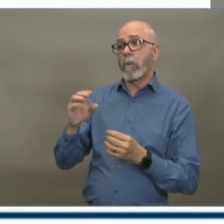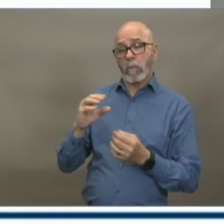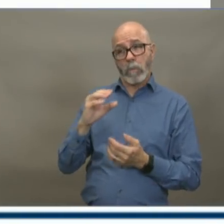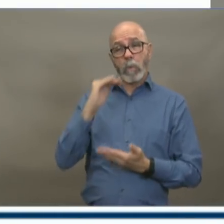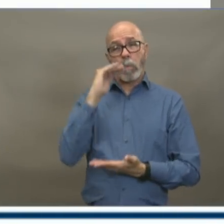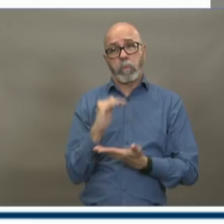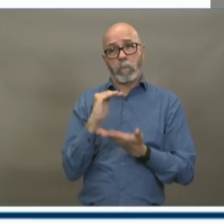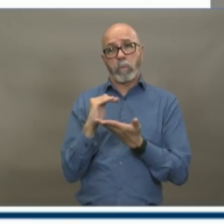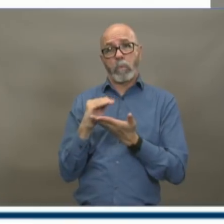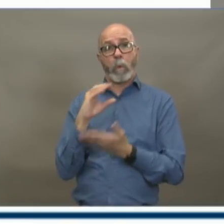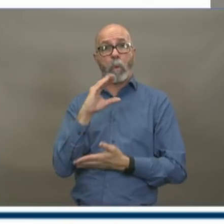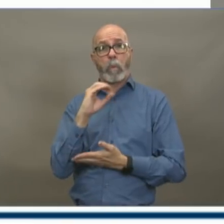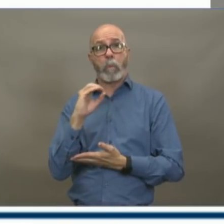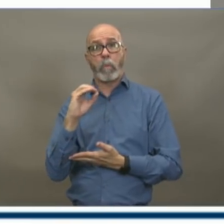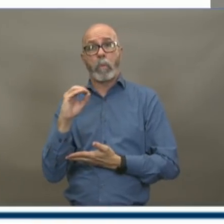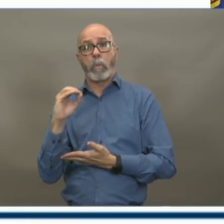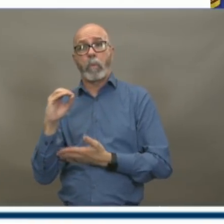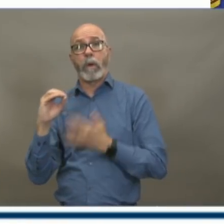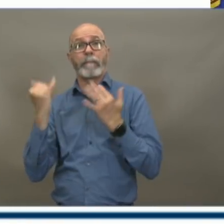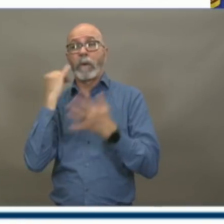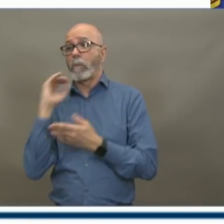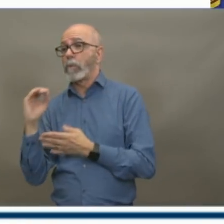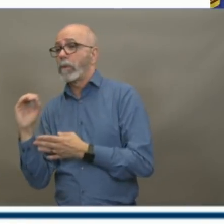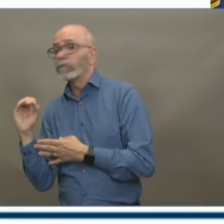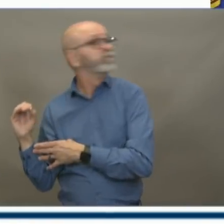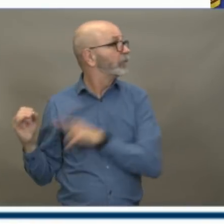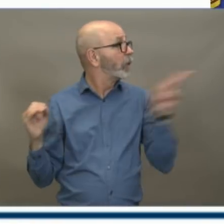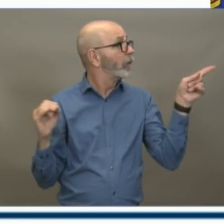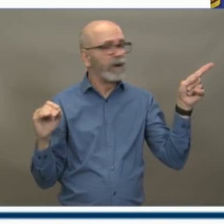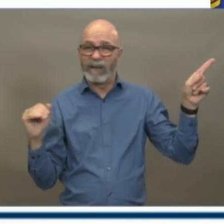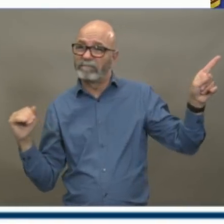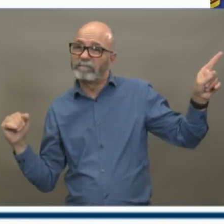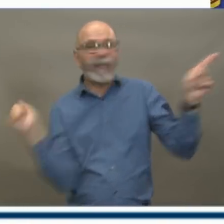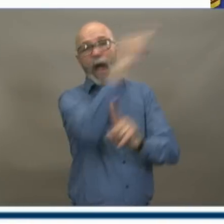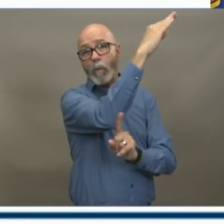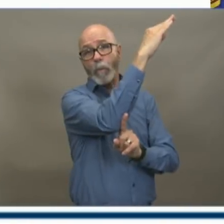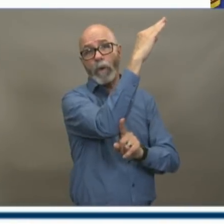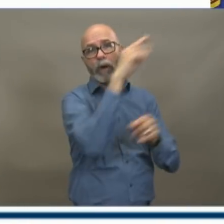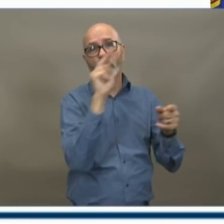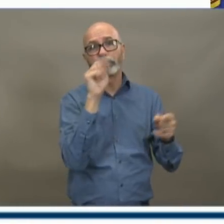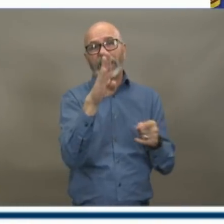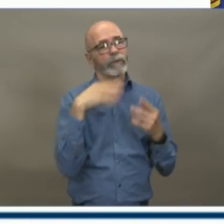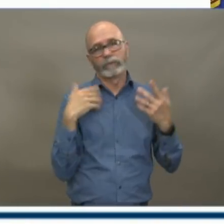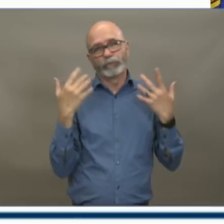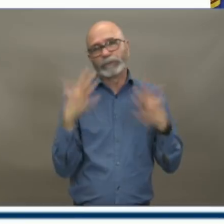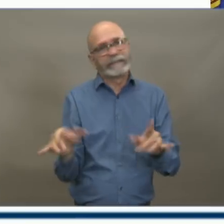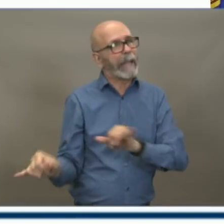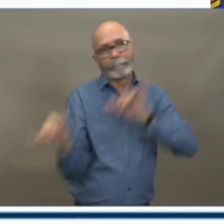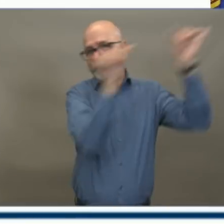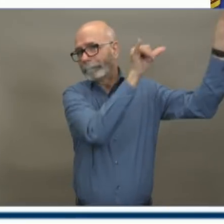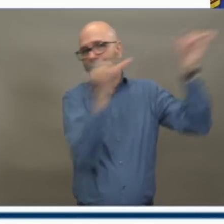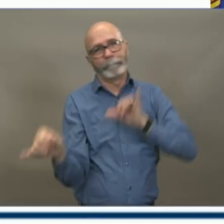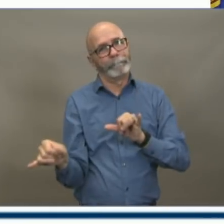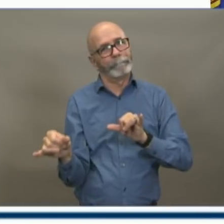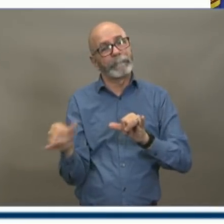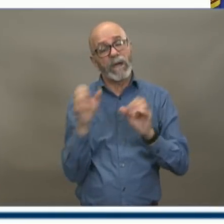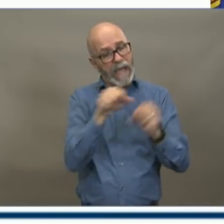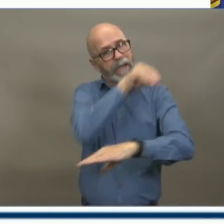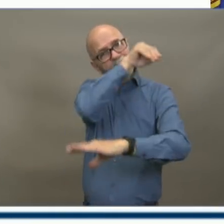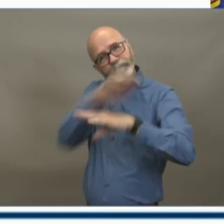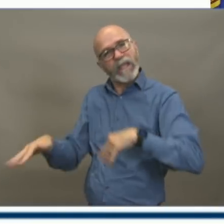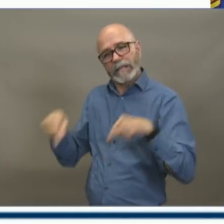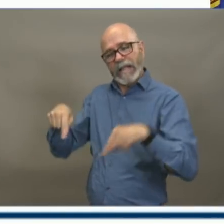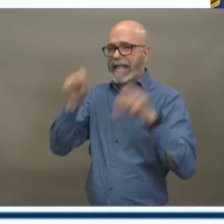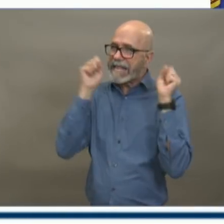can change very quickly. Go ahead, Lindsay, with your follow-up. Thank To follow on that, I'm wondering if you can explain